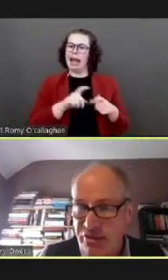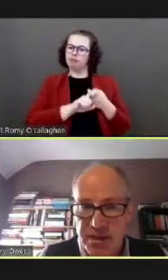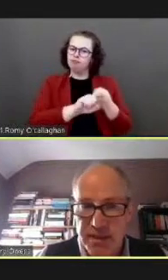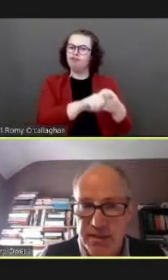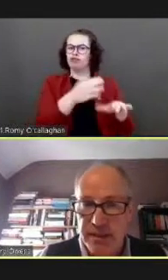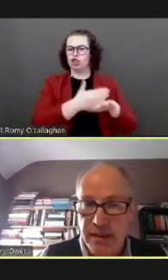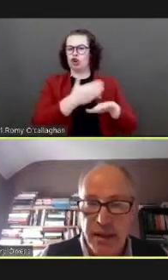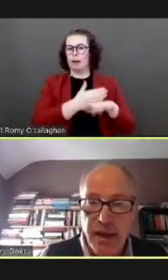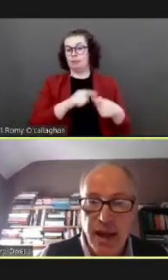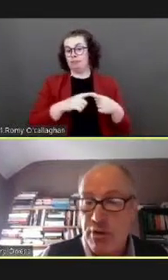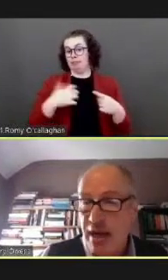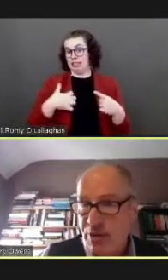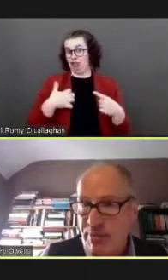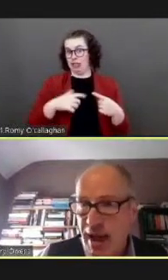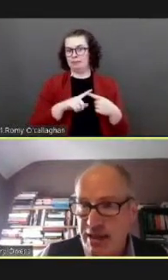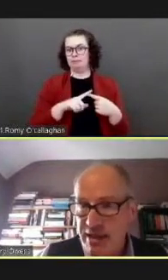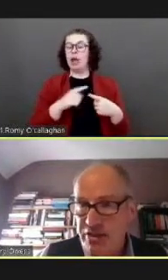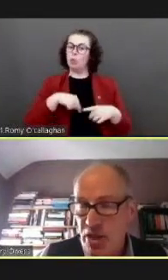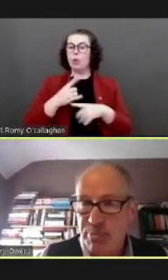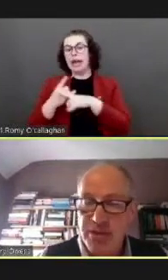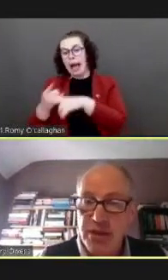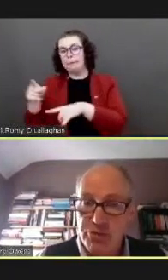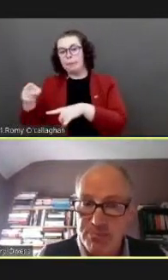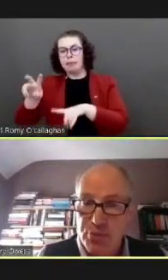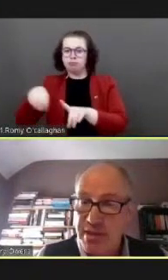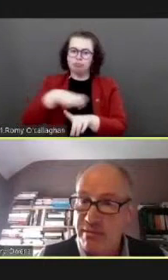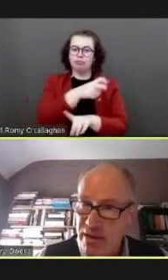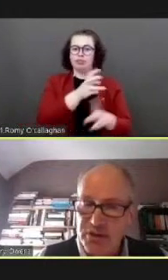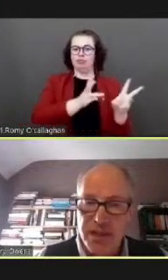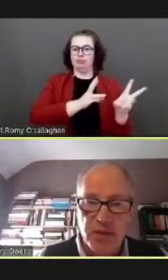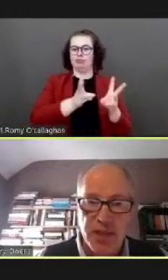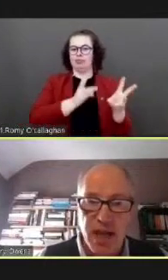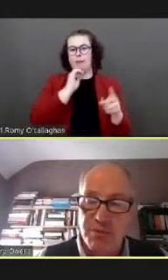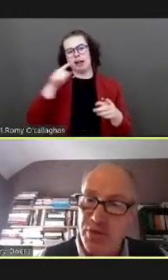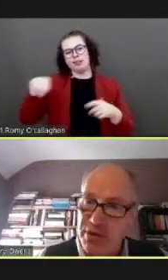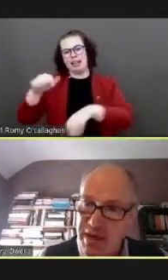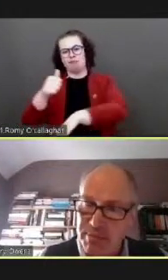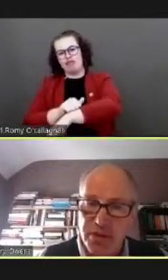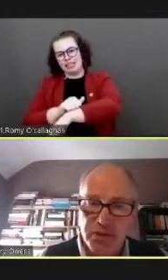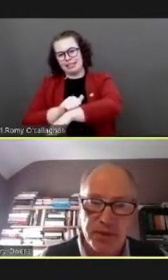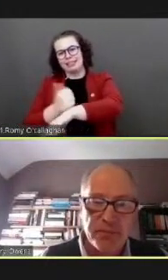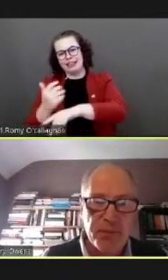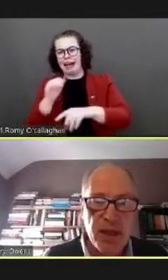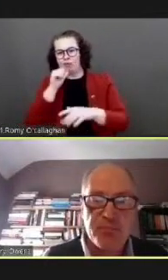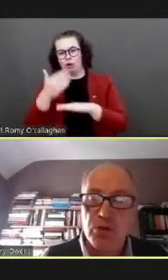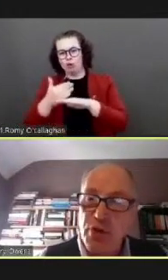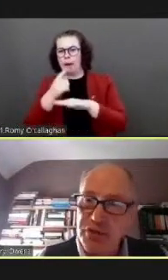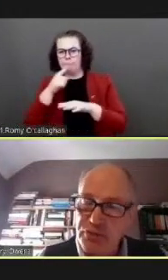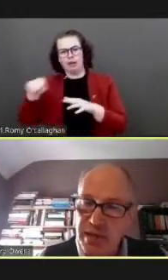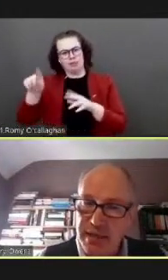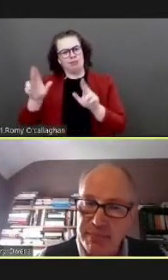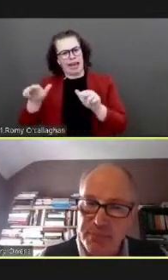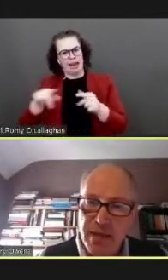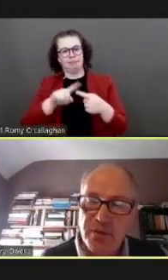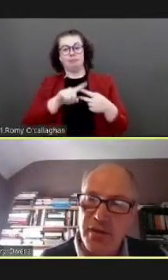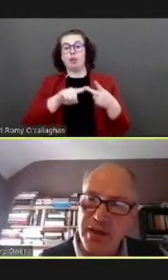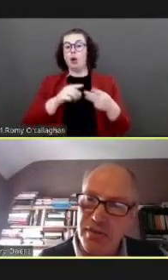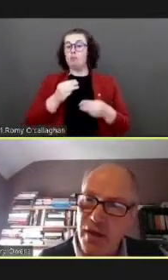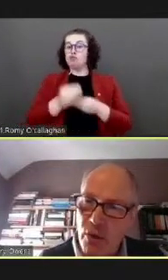And that's an interesting thing. And we help them access a job because they're in prison. They obviously don't have it, but they're able to do it. Progression